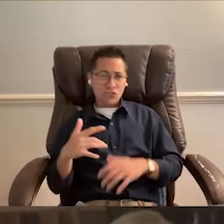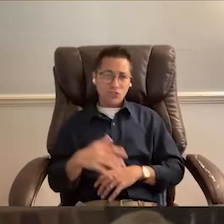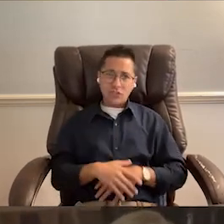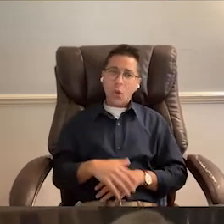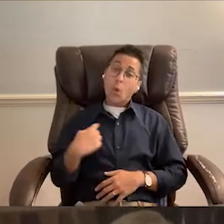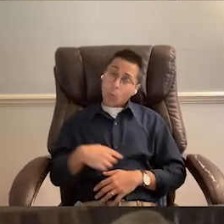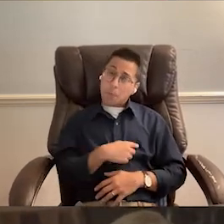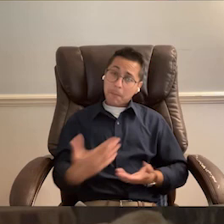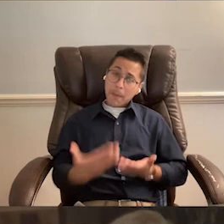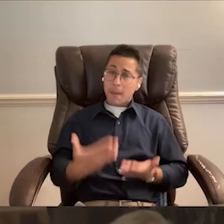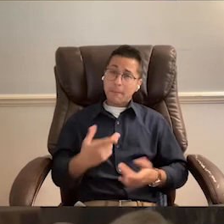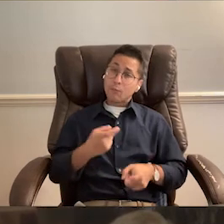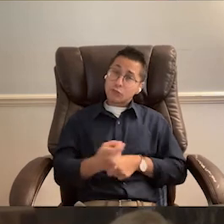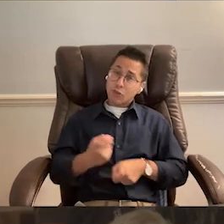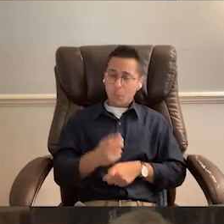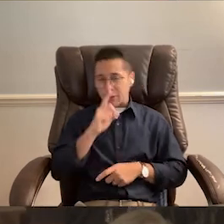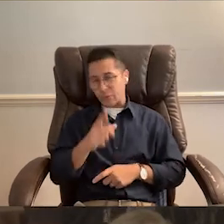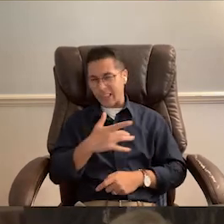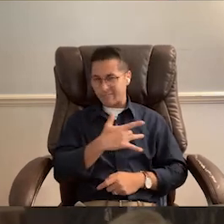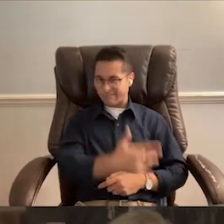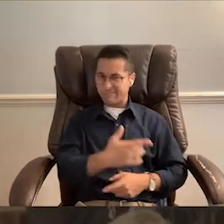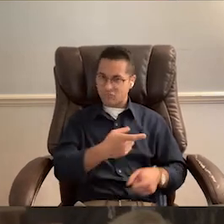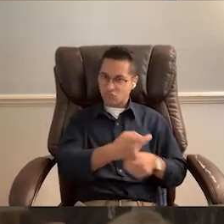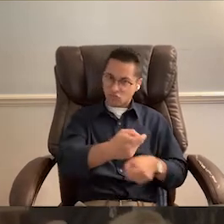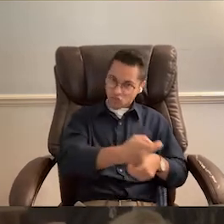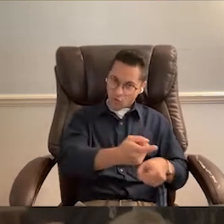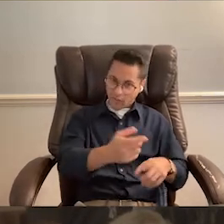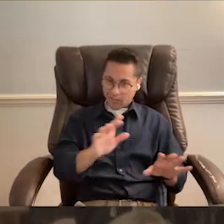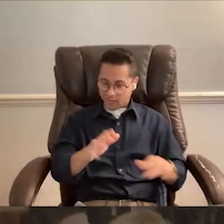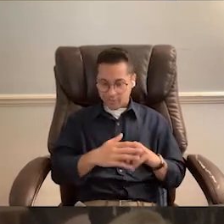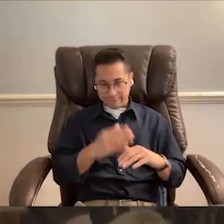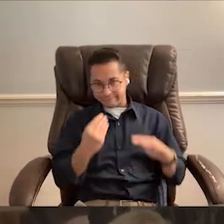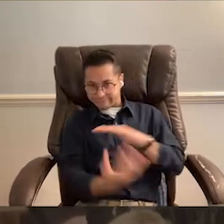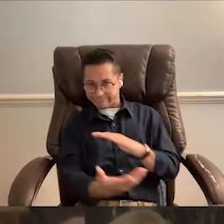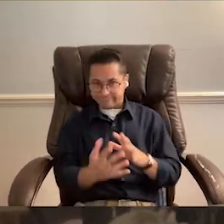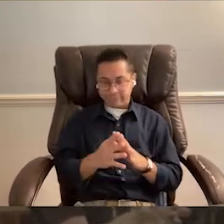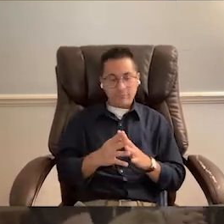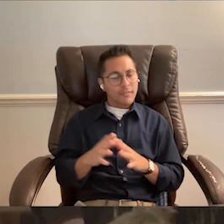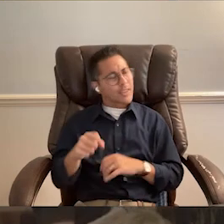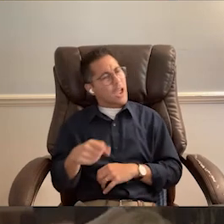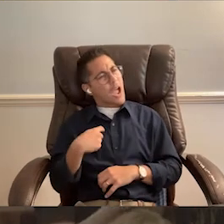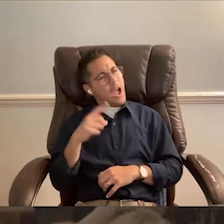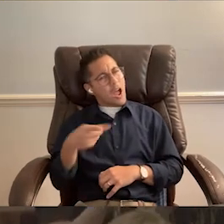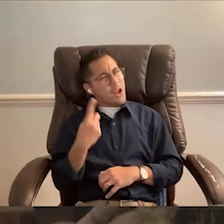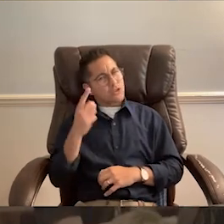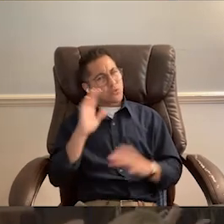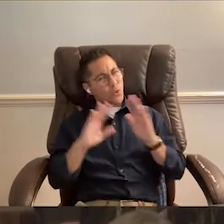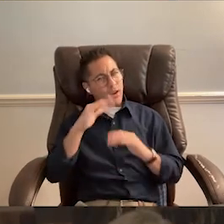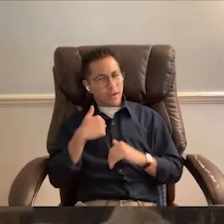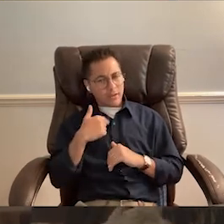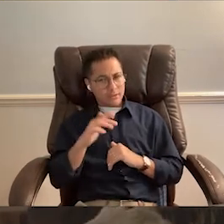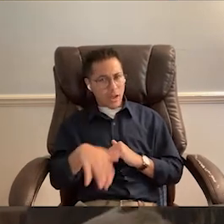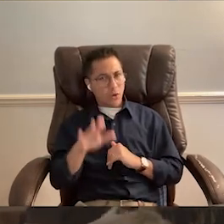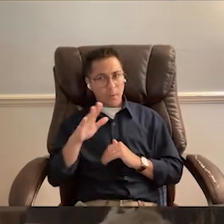I feel depressed, I feel anxious, I feel like someone's fault. We don't do that. We might joke about it, but it's more joking in a way to